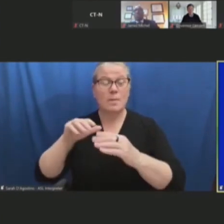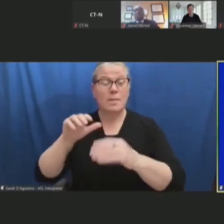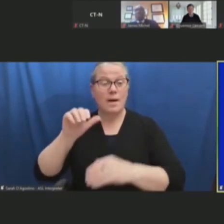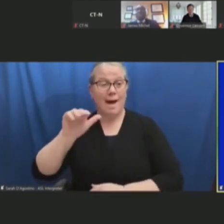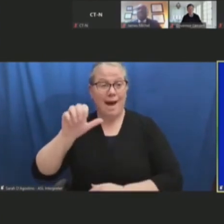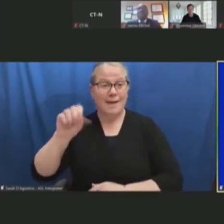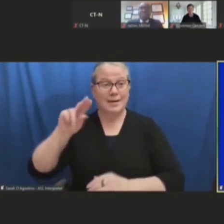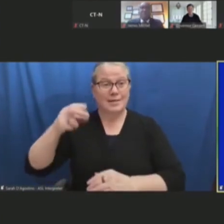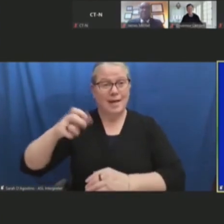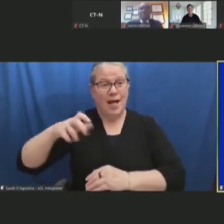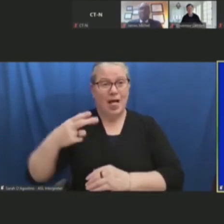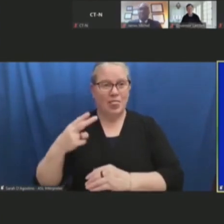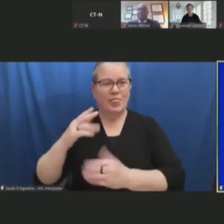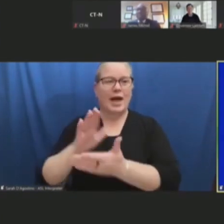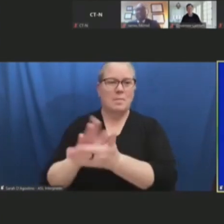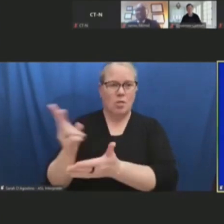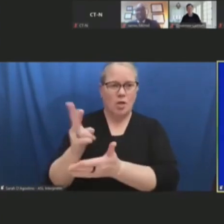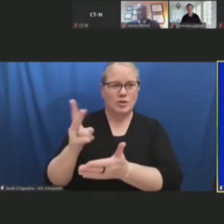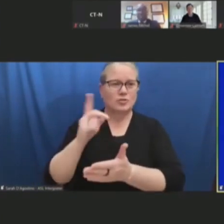James.